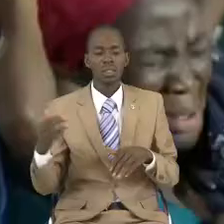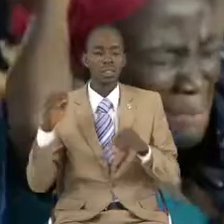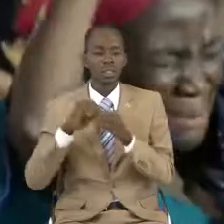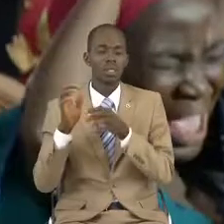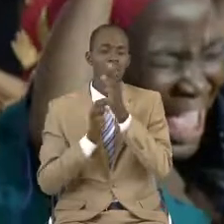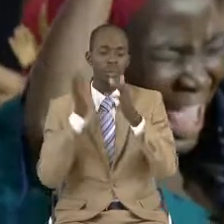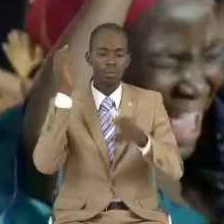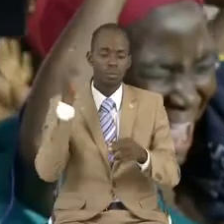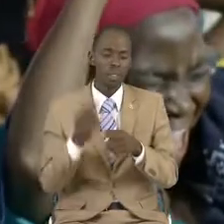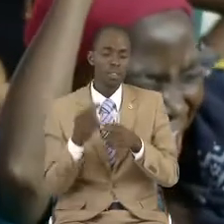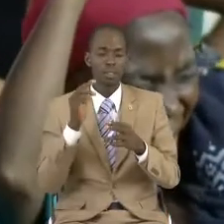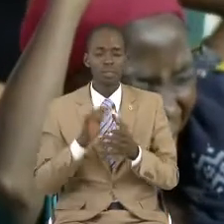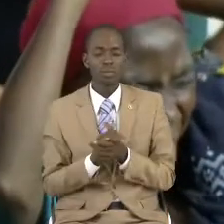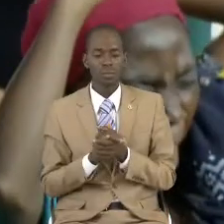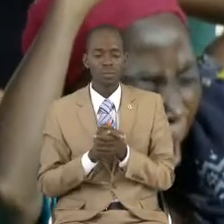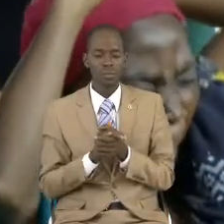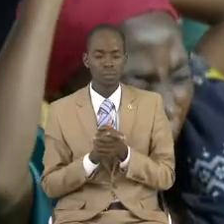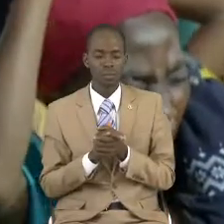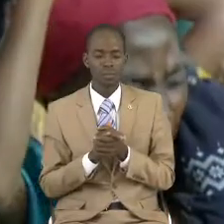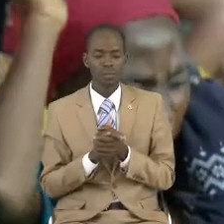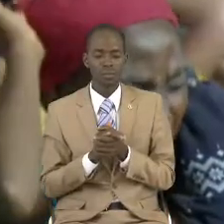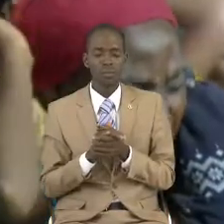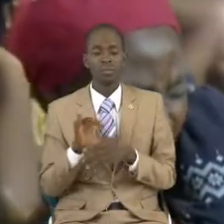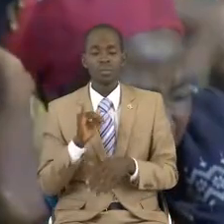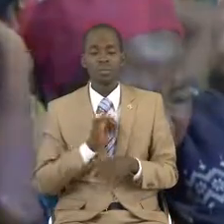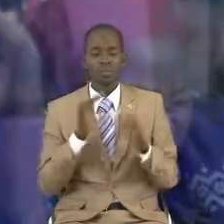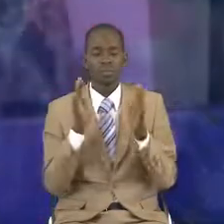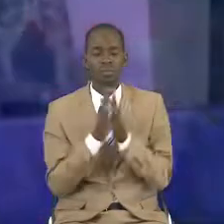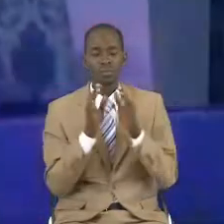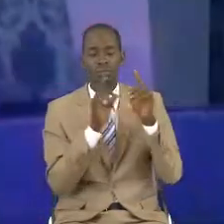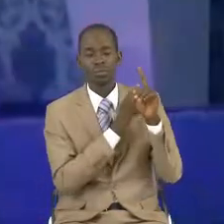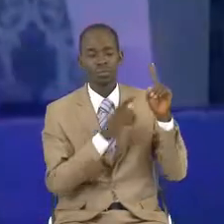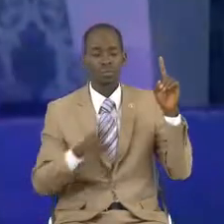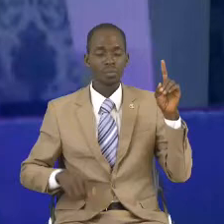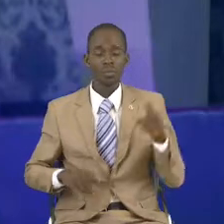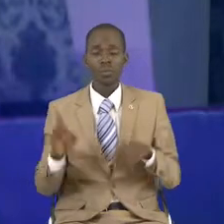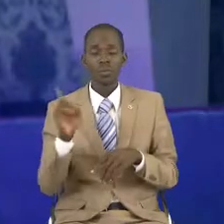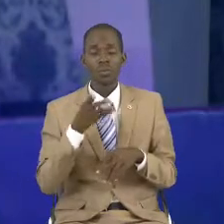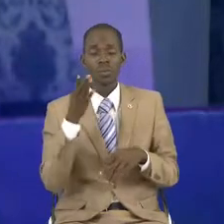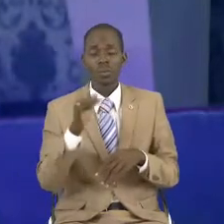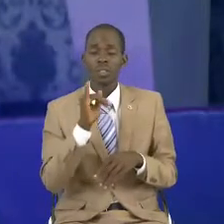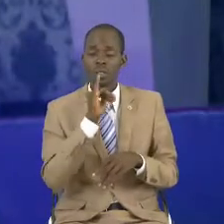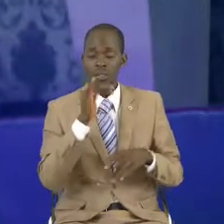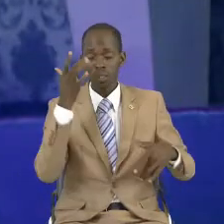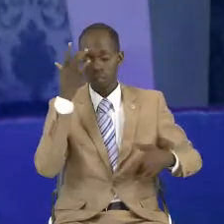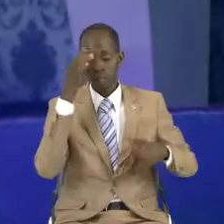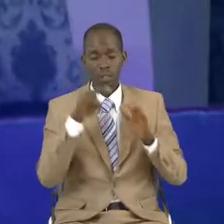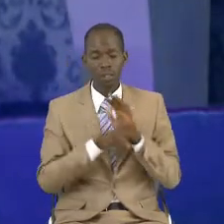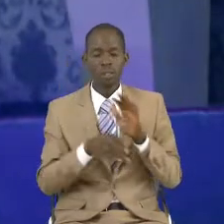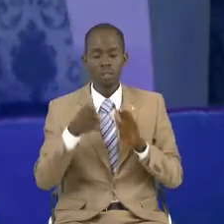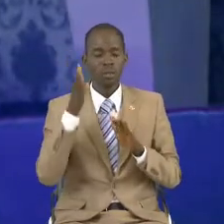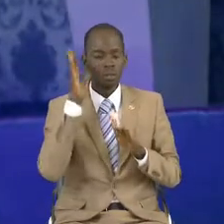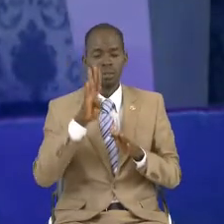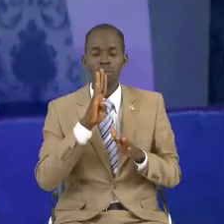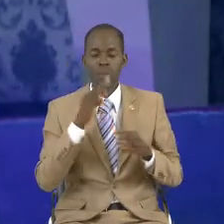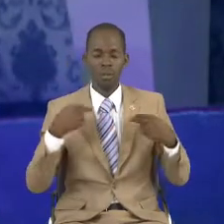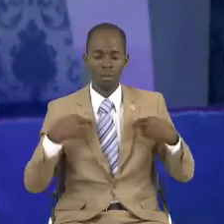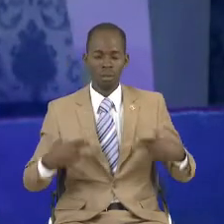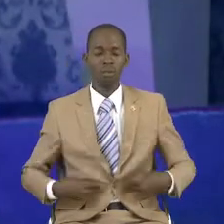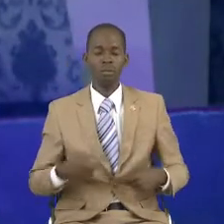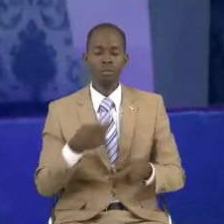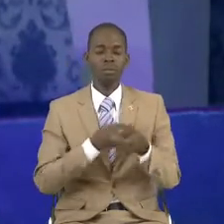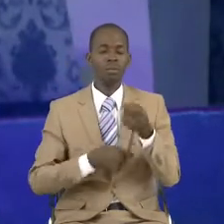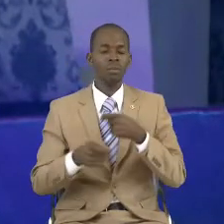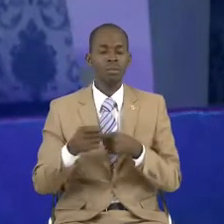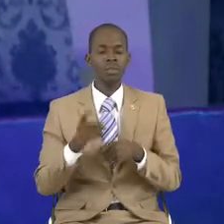name i pray lord where there is sickness there will be hells where there's